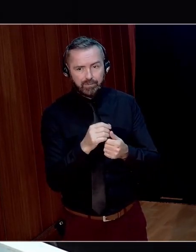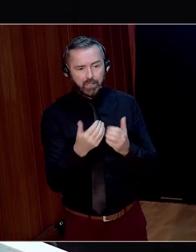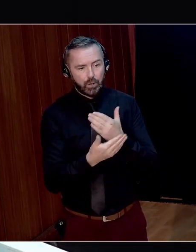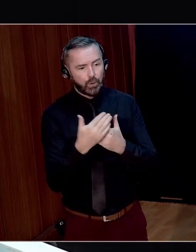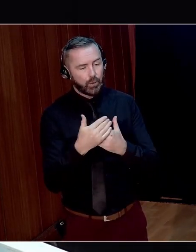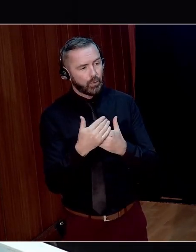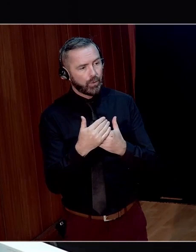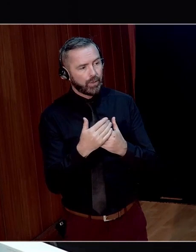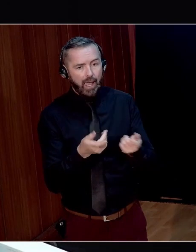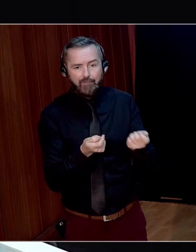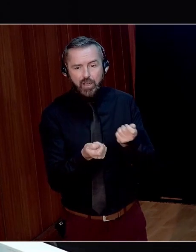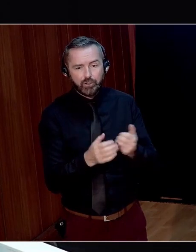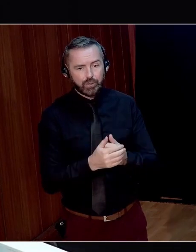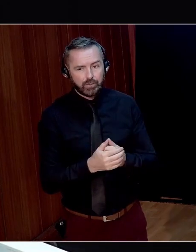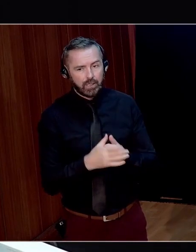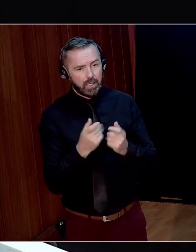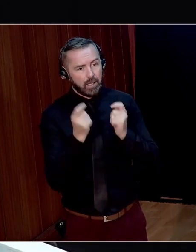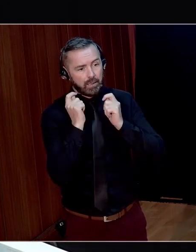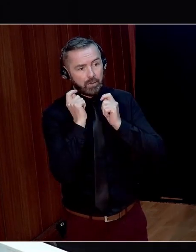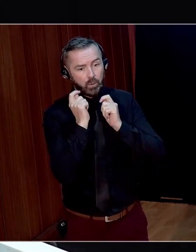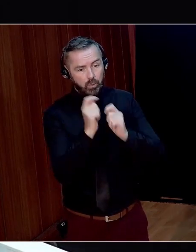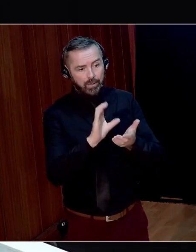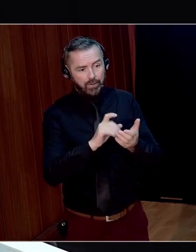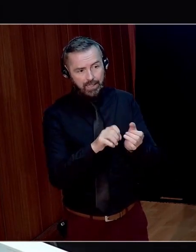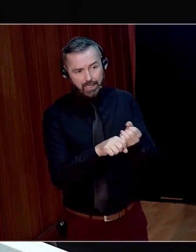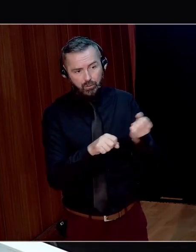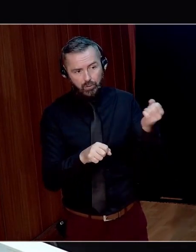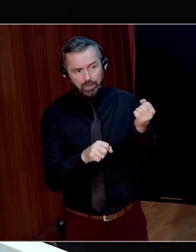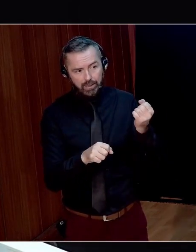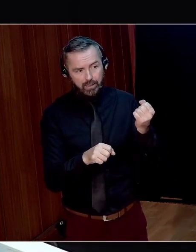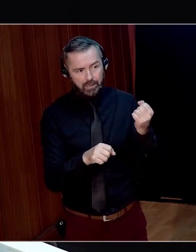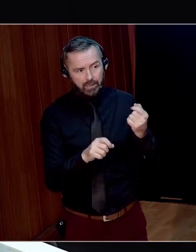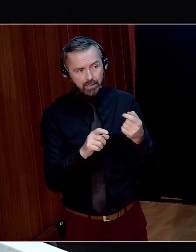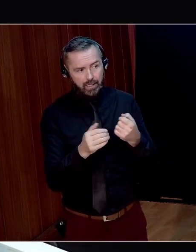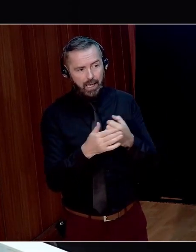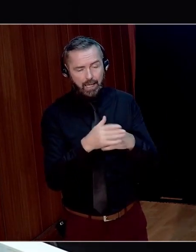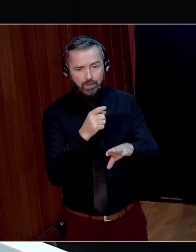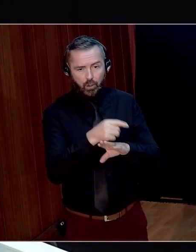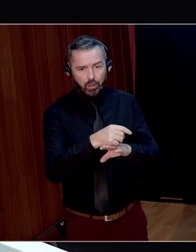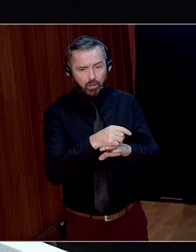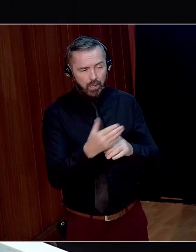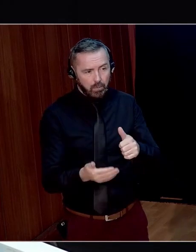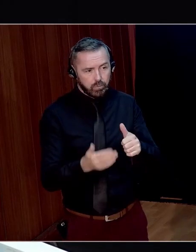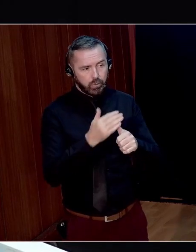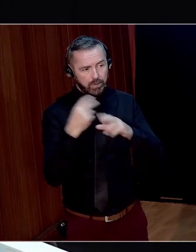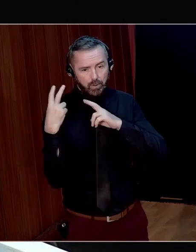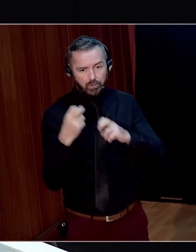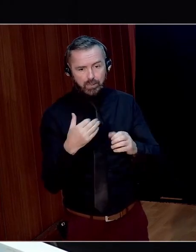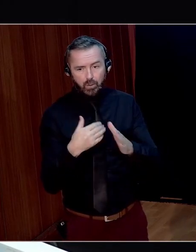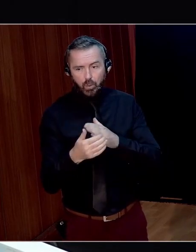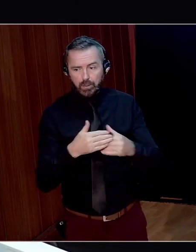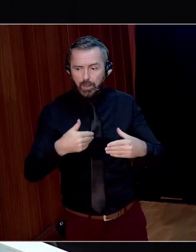affairs. She was bestowed with a grant, a degree for her, and her principal research area is of